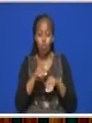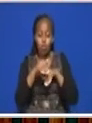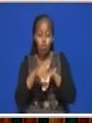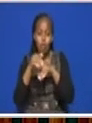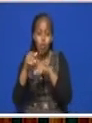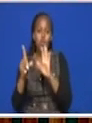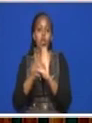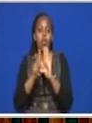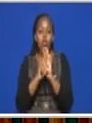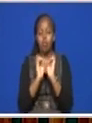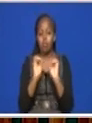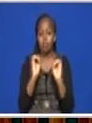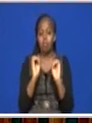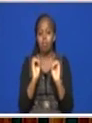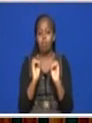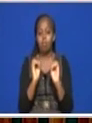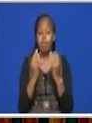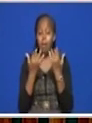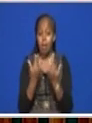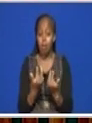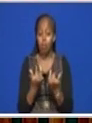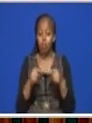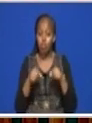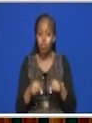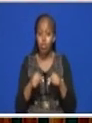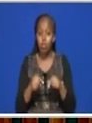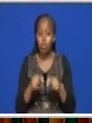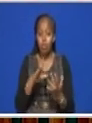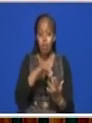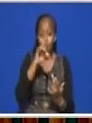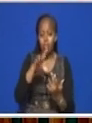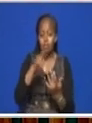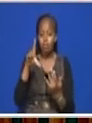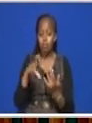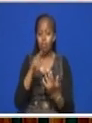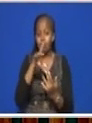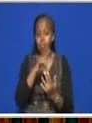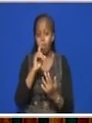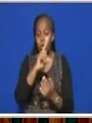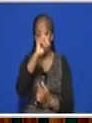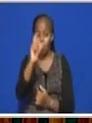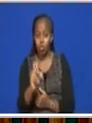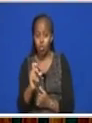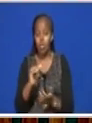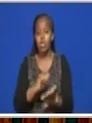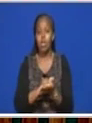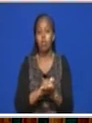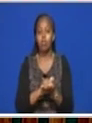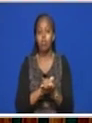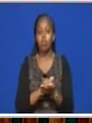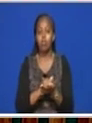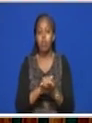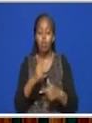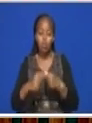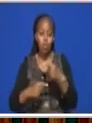laws. Now, today we have selected a set of questions that we're going to